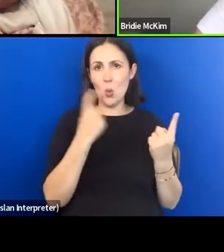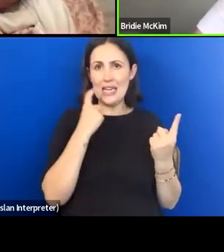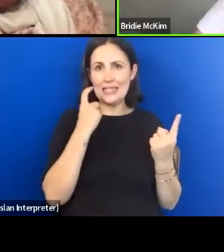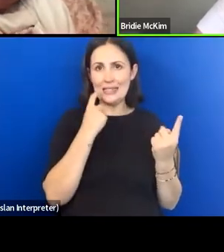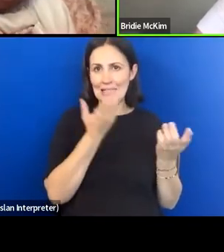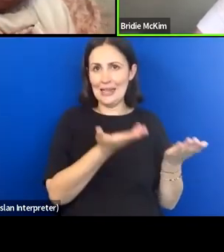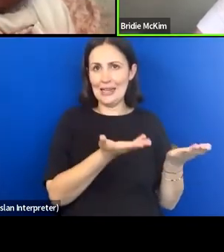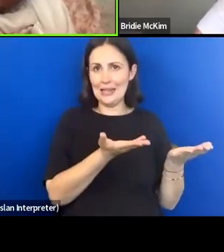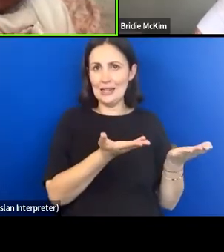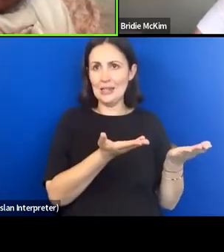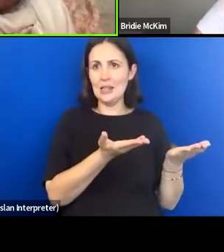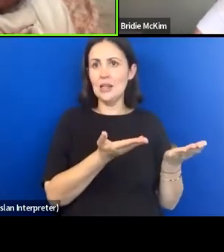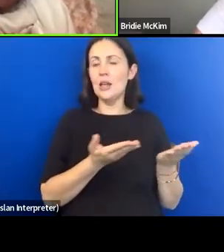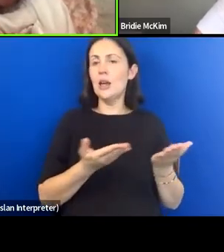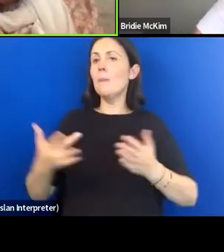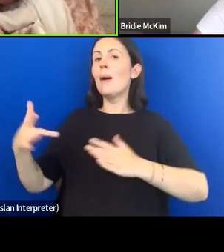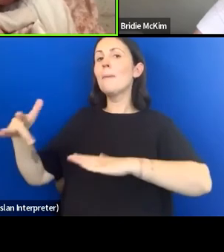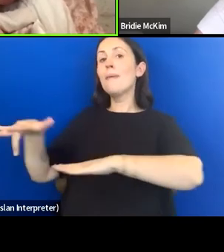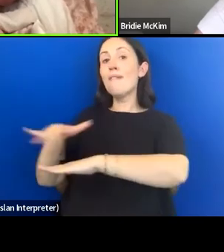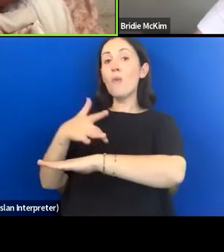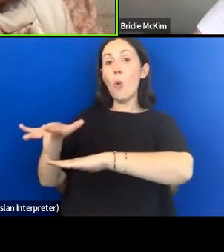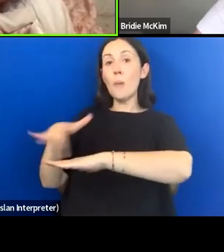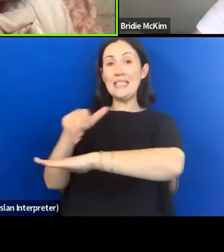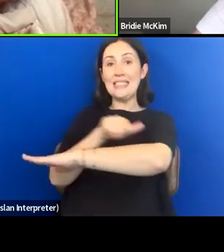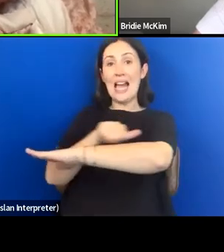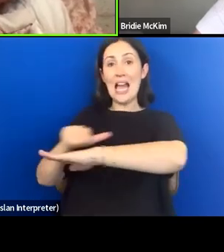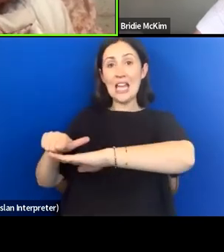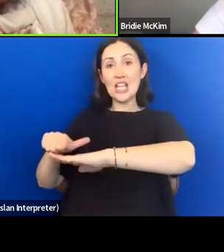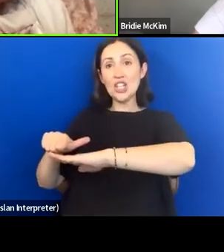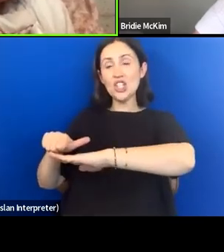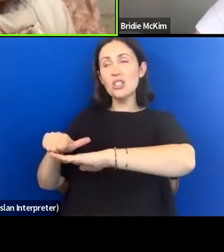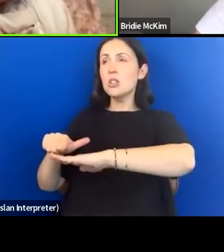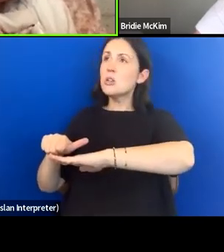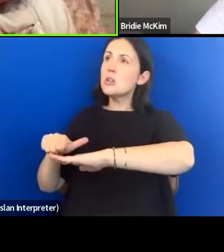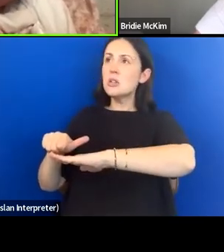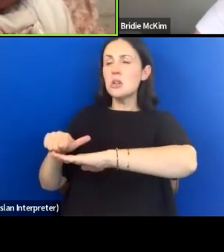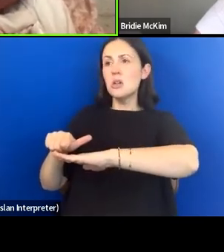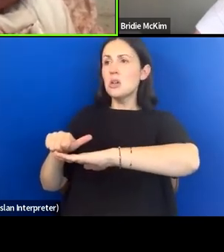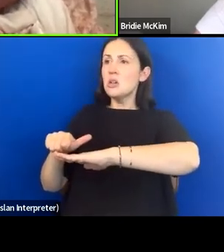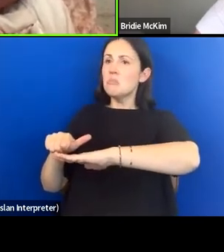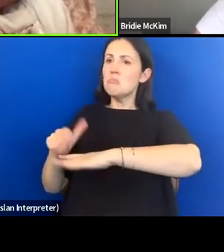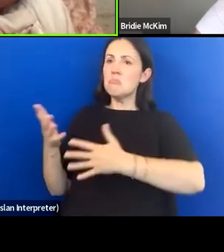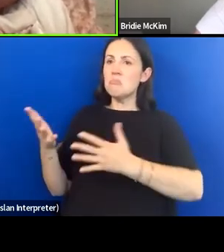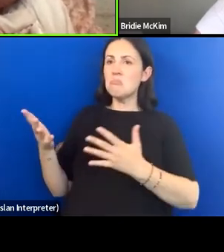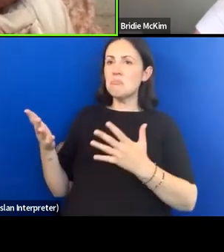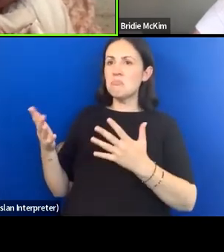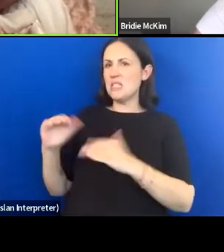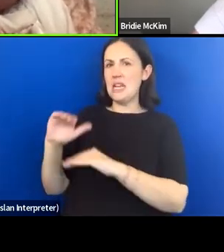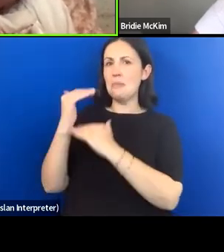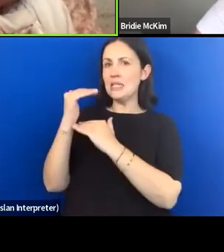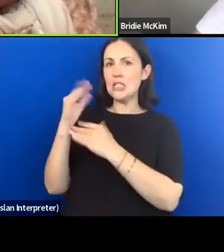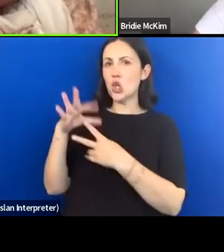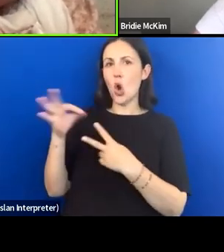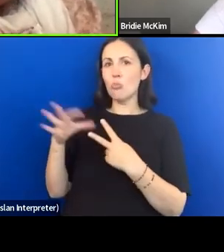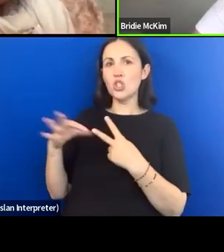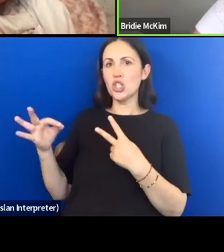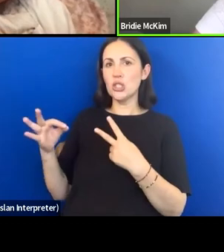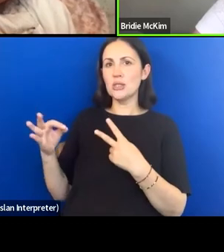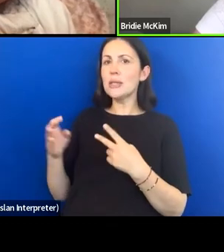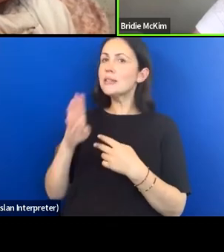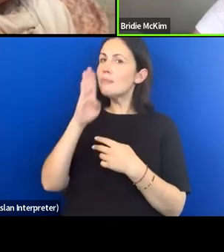think performance is quite often stripped back